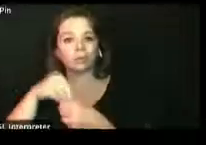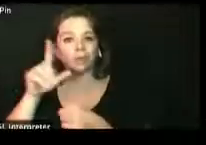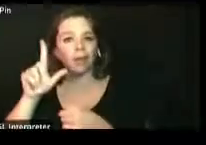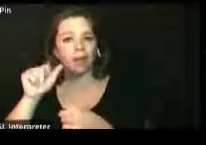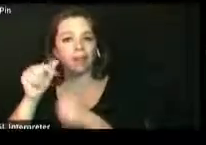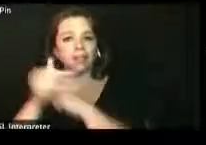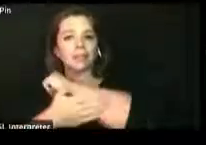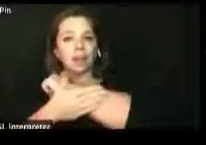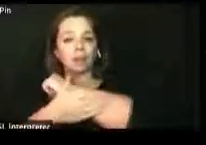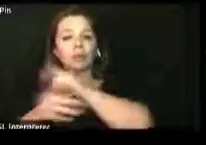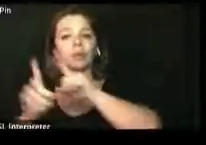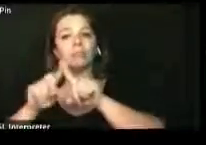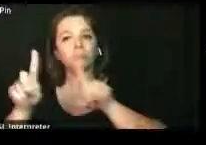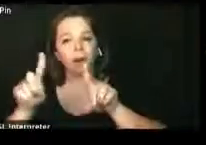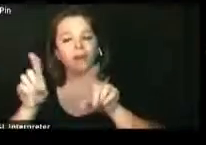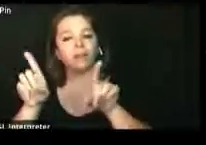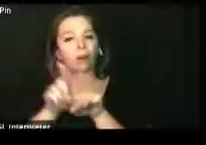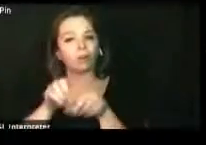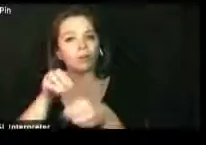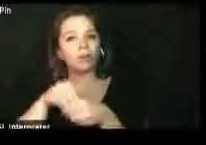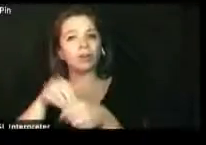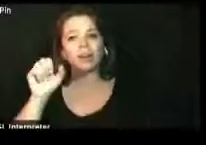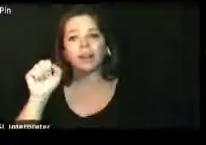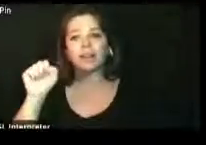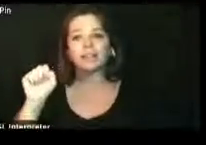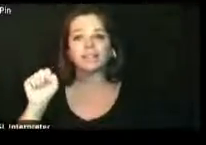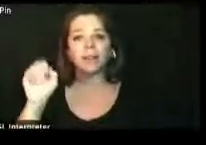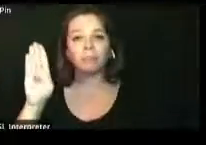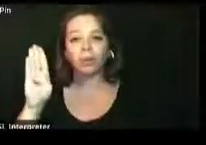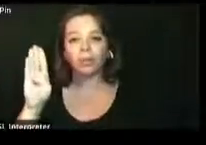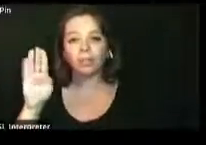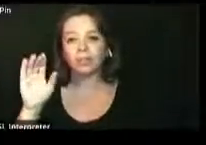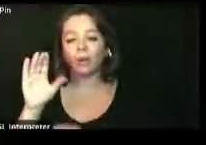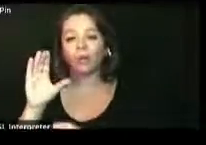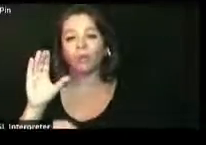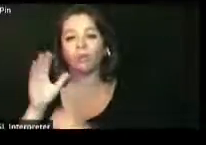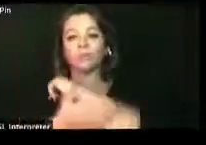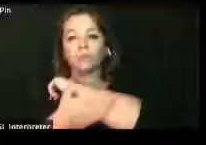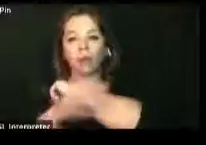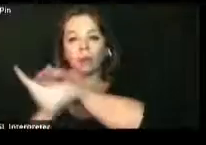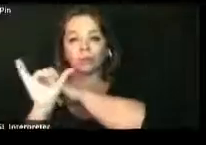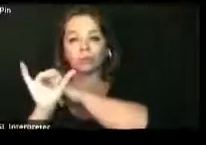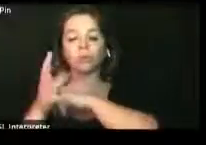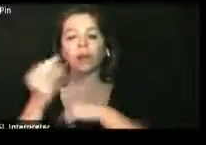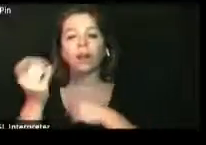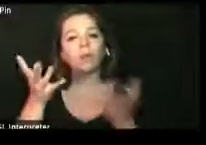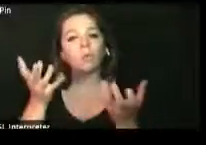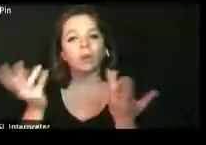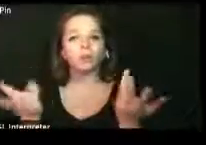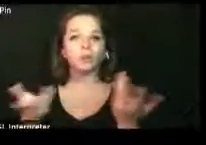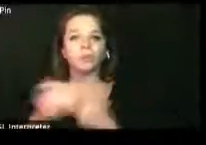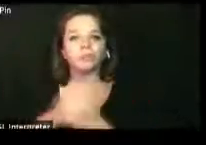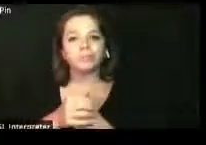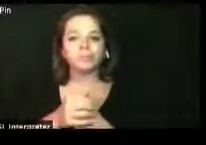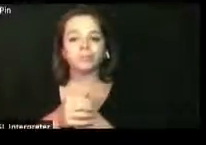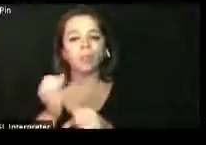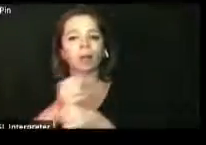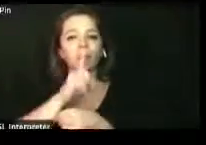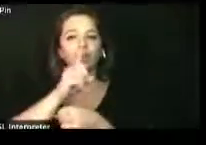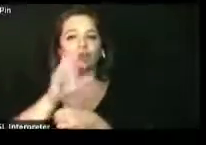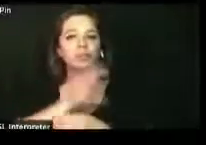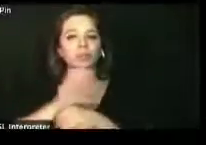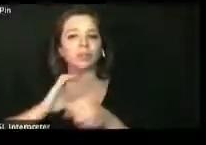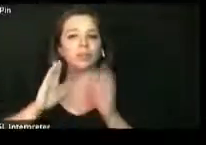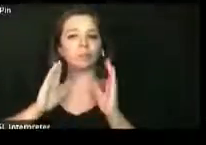in the San Bernardino County as well. So, you know, I just want to make sure that the commissioners, you